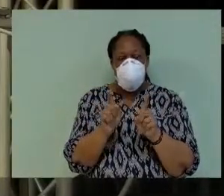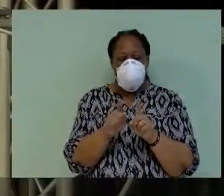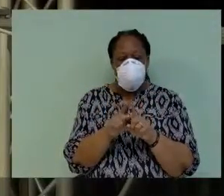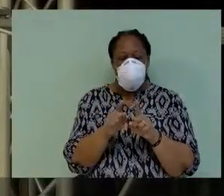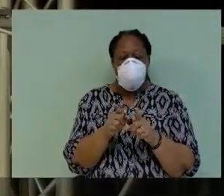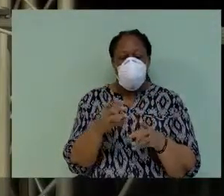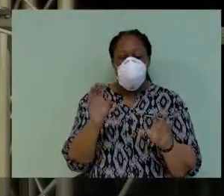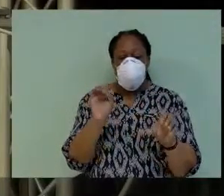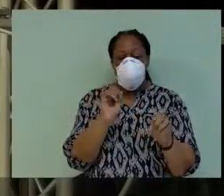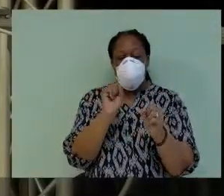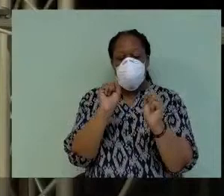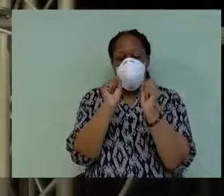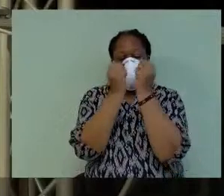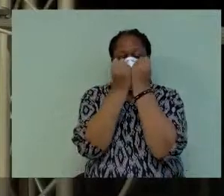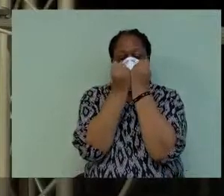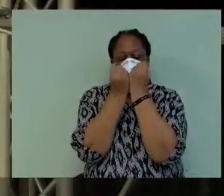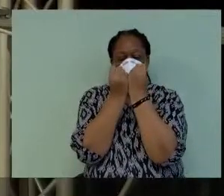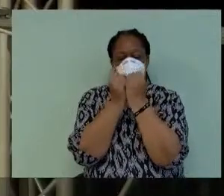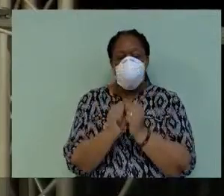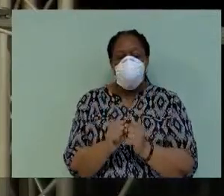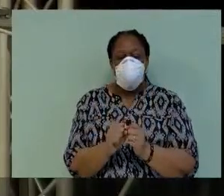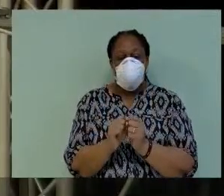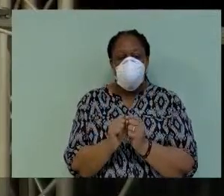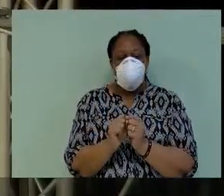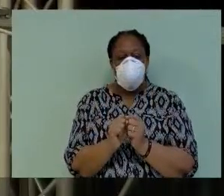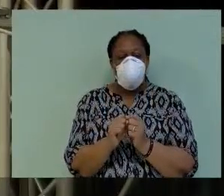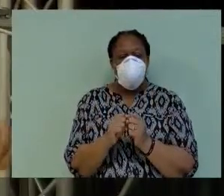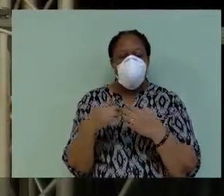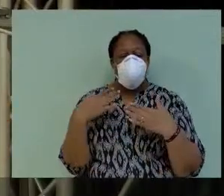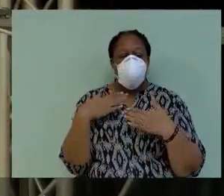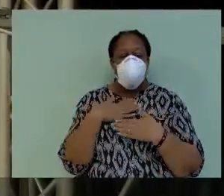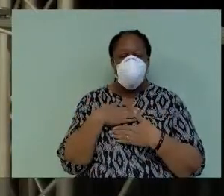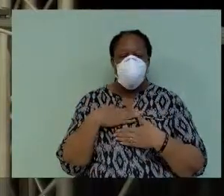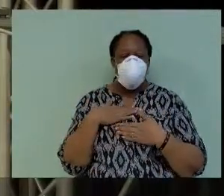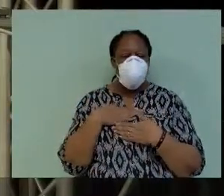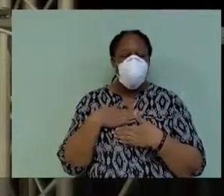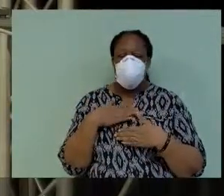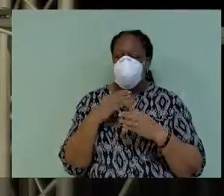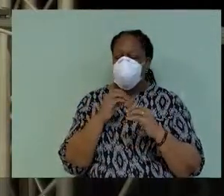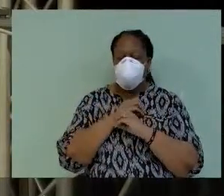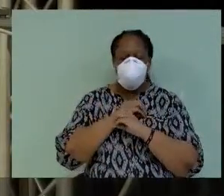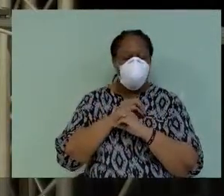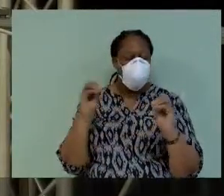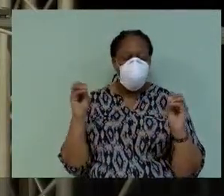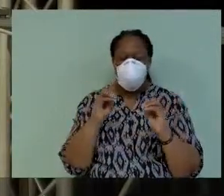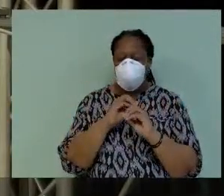arrest statistics. I'm always pleased when we do not have